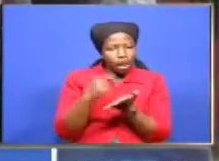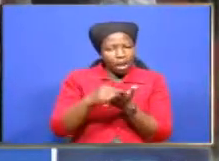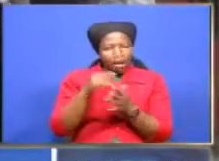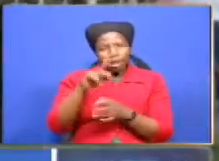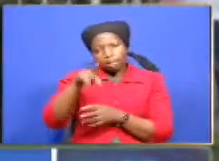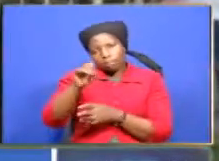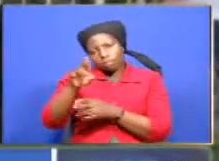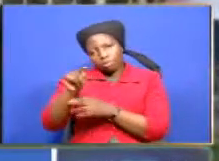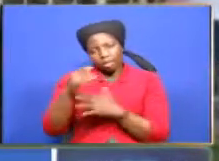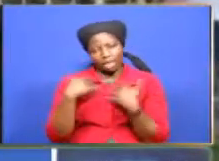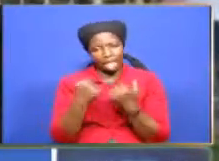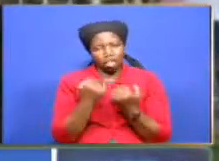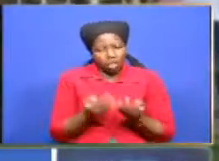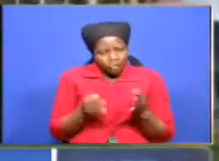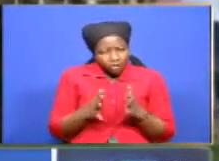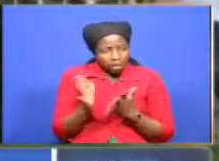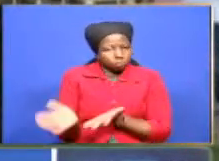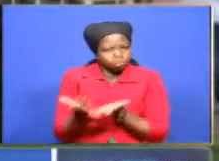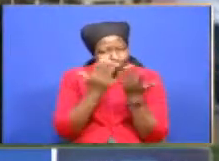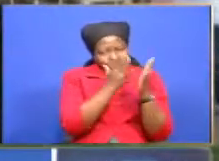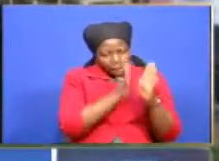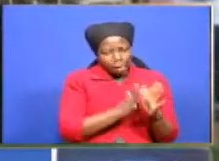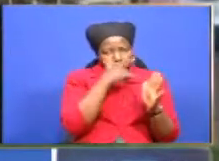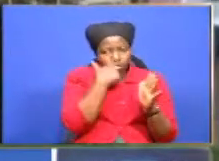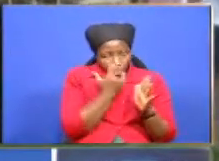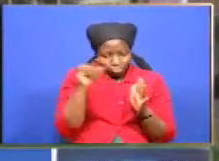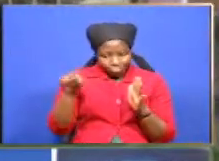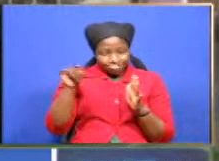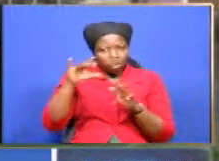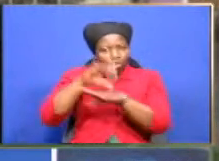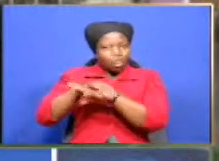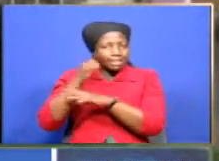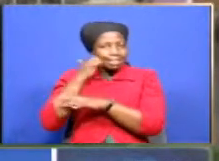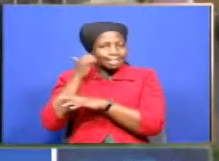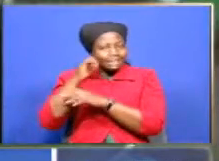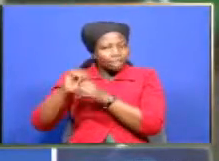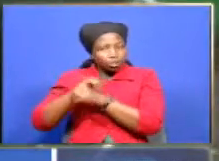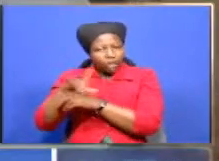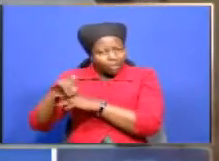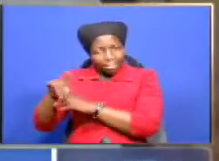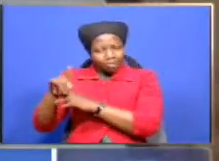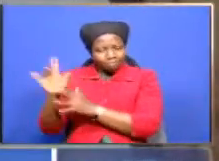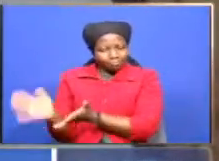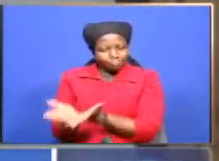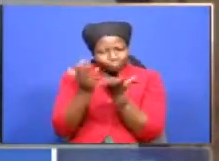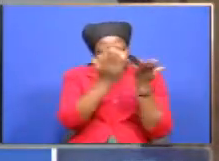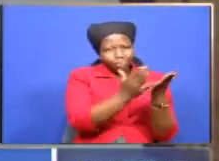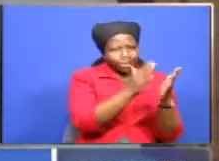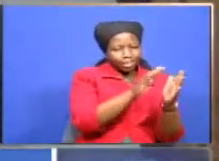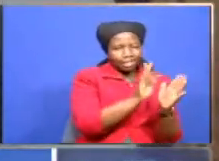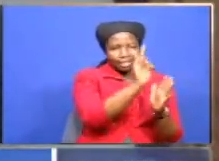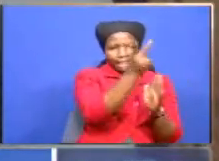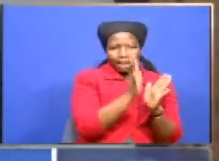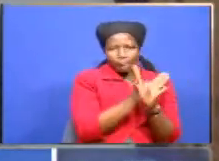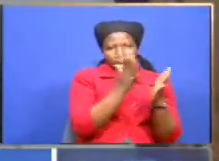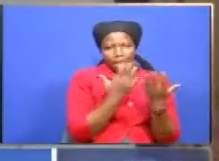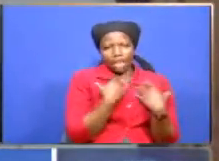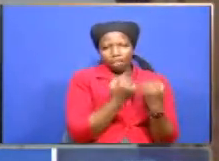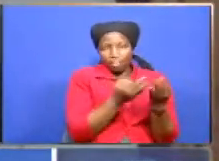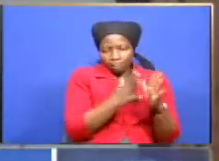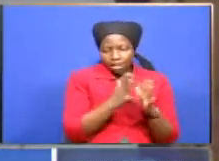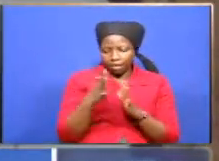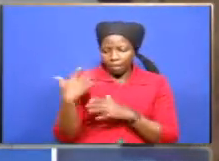over a person suspected to have contracted COVID-19 to Kenya public health officers. Documents from Uganda indicated that